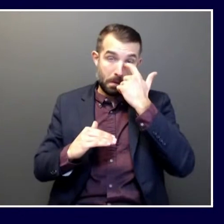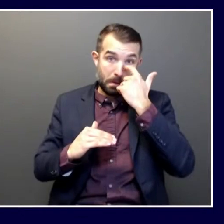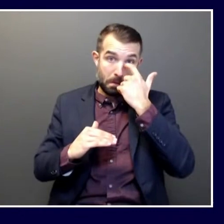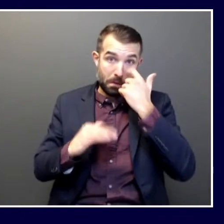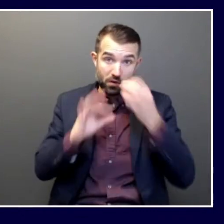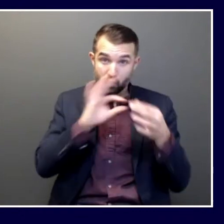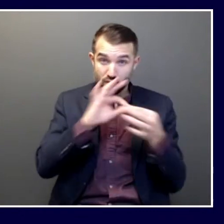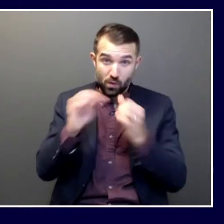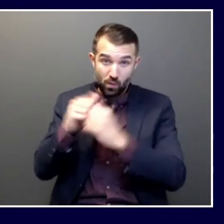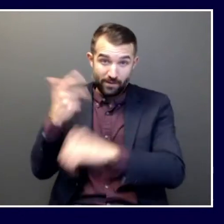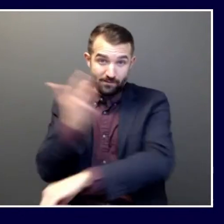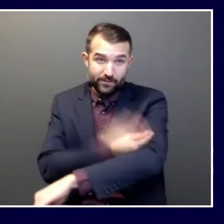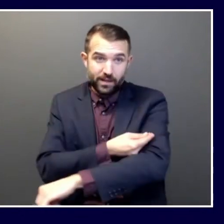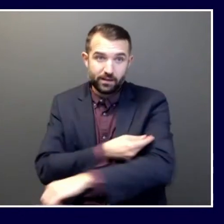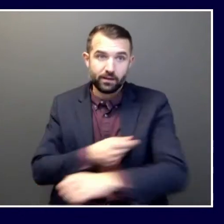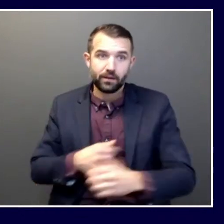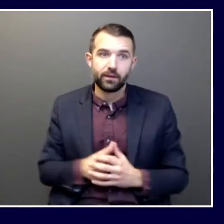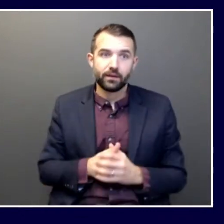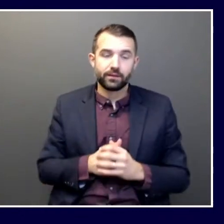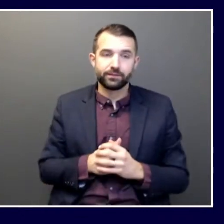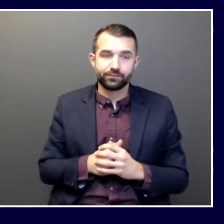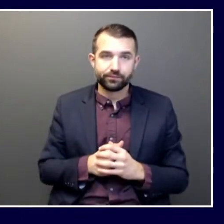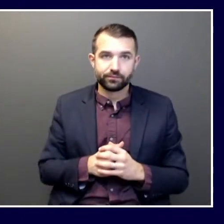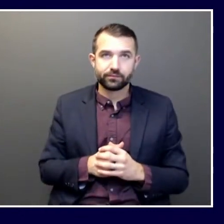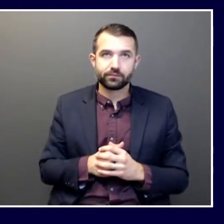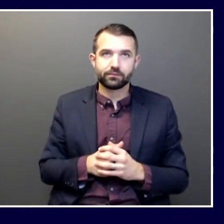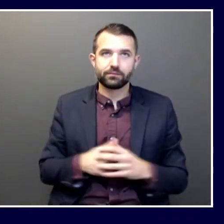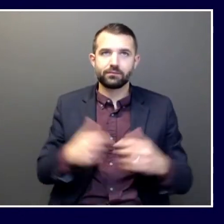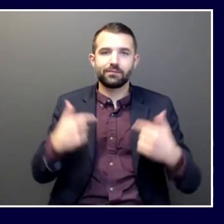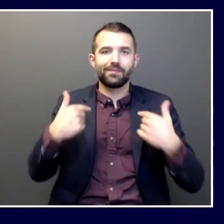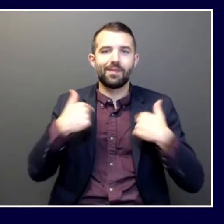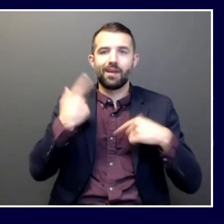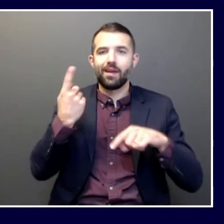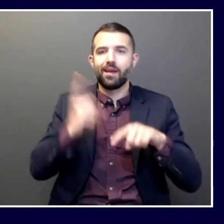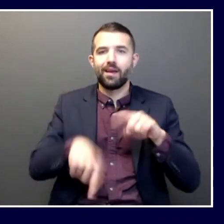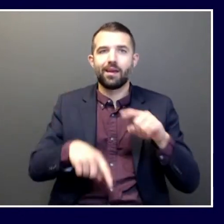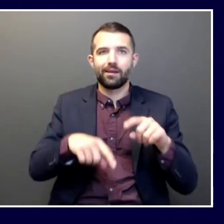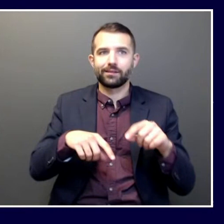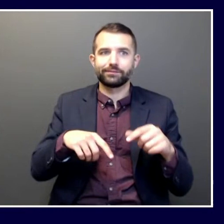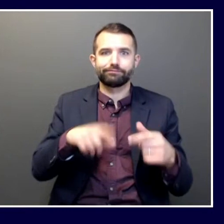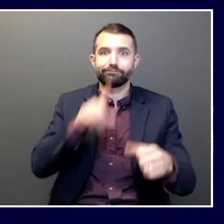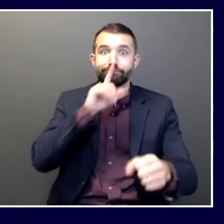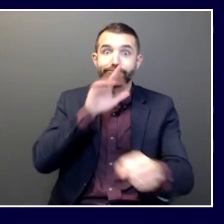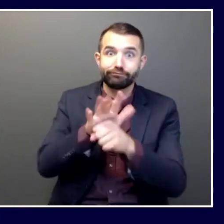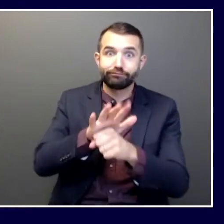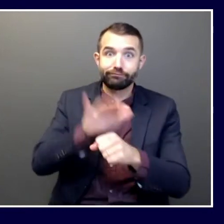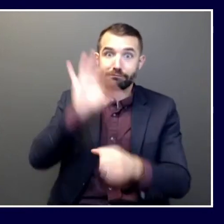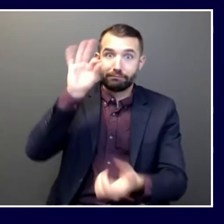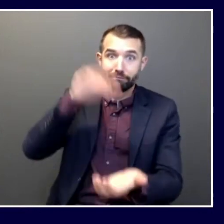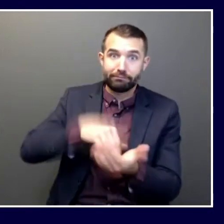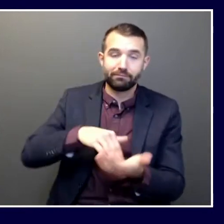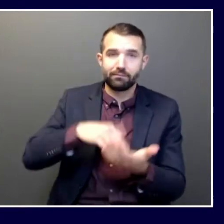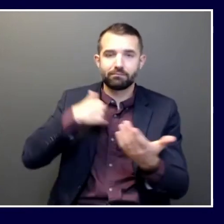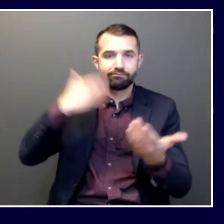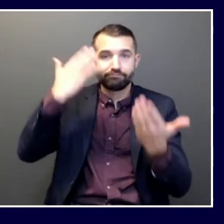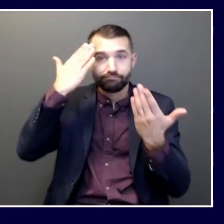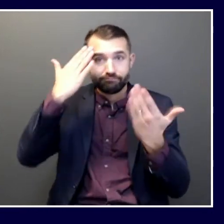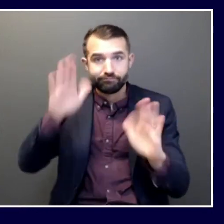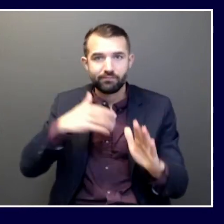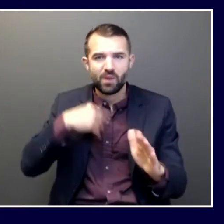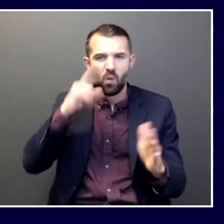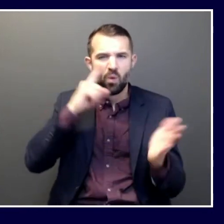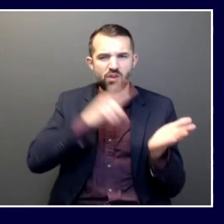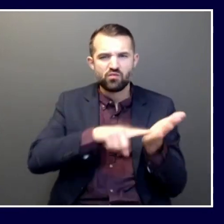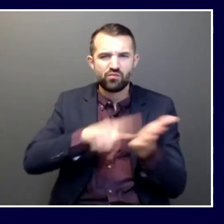answer and say, I would have to look up, I can't affirm the 9,000 number. What we have been doing is since June, having